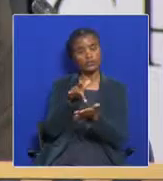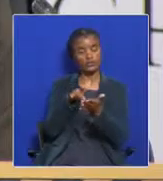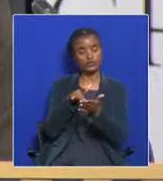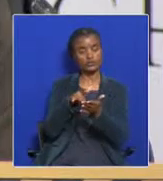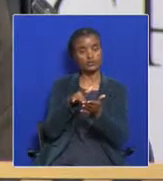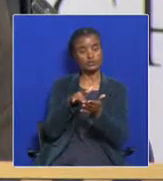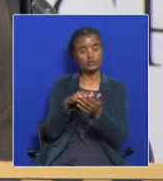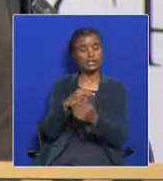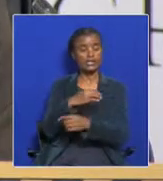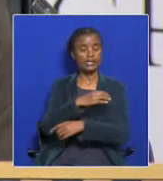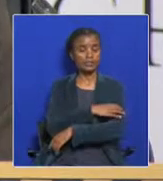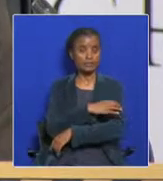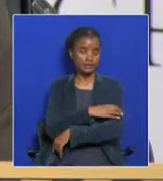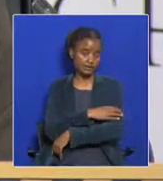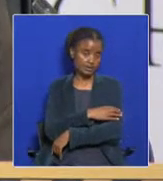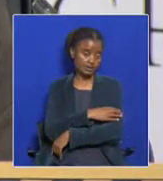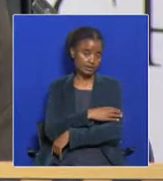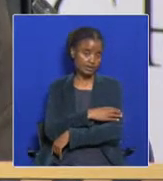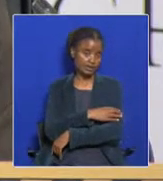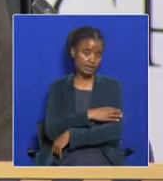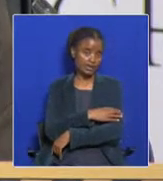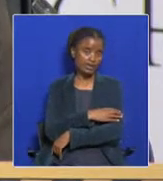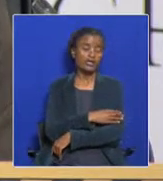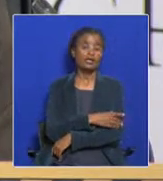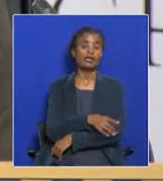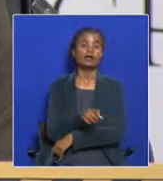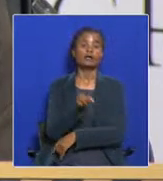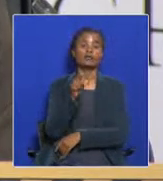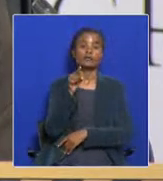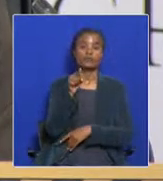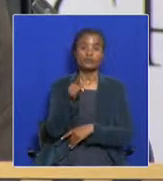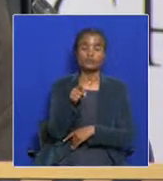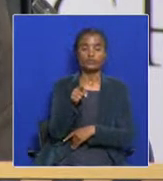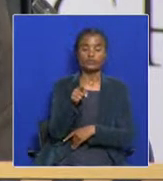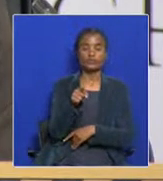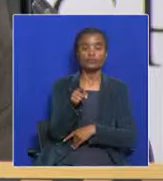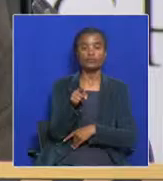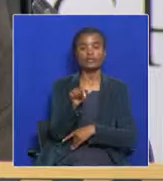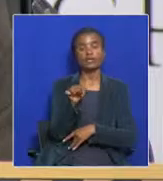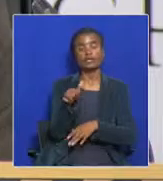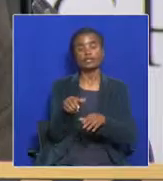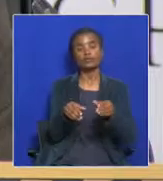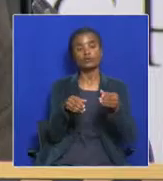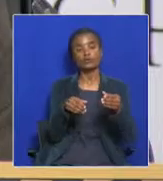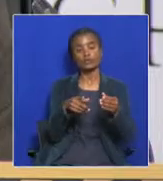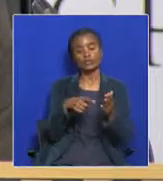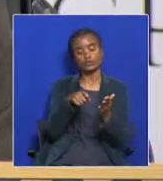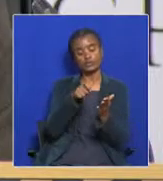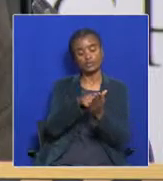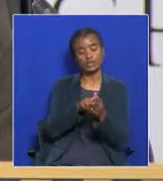and you, the whole other document, and you signed and supported